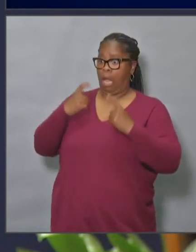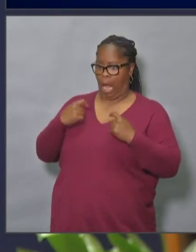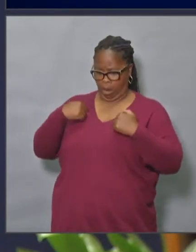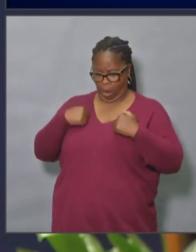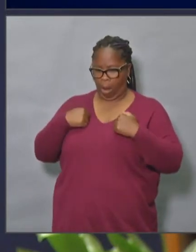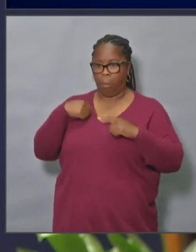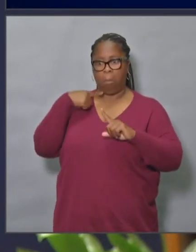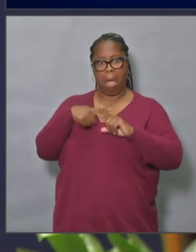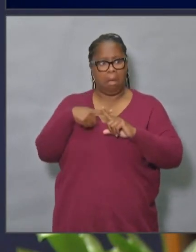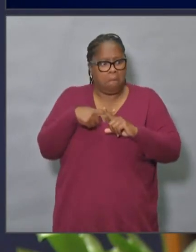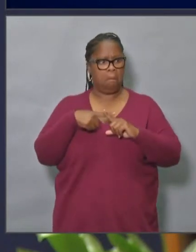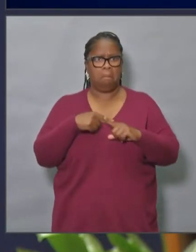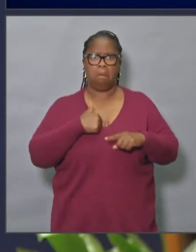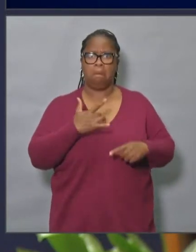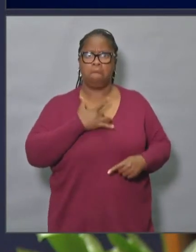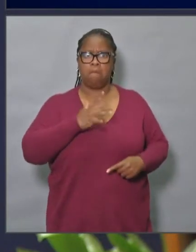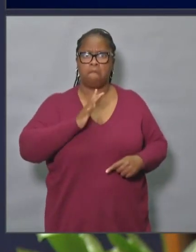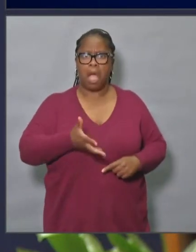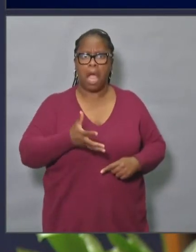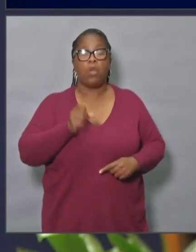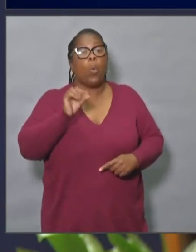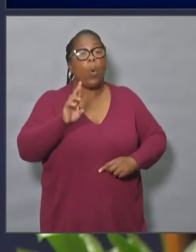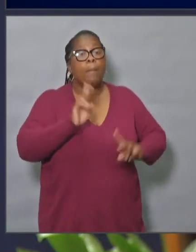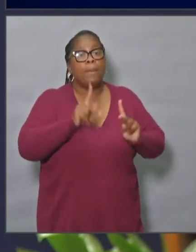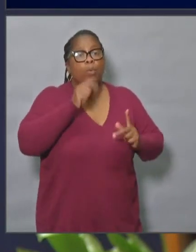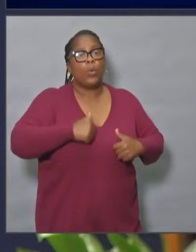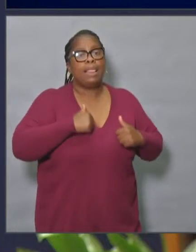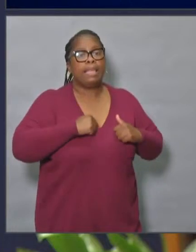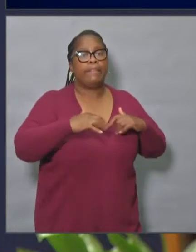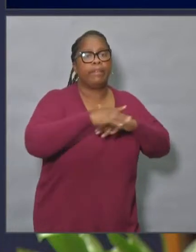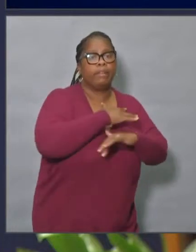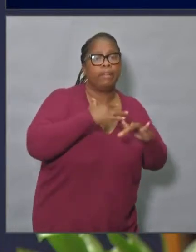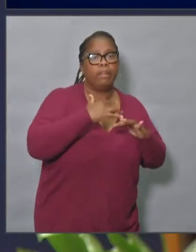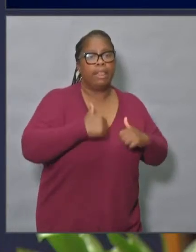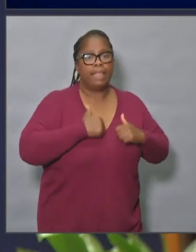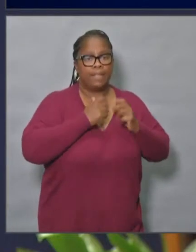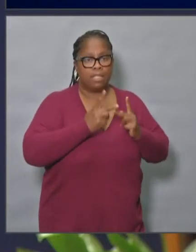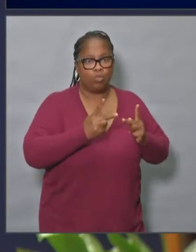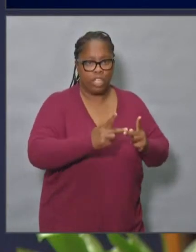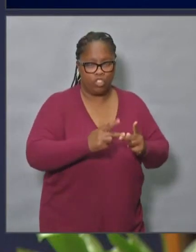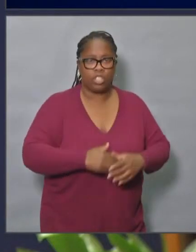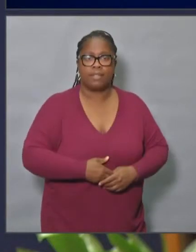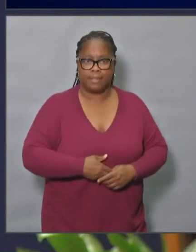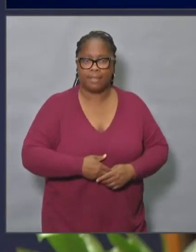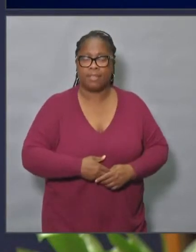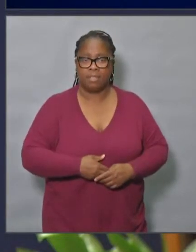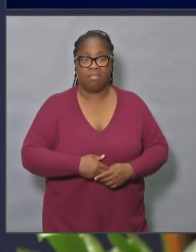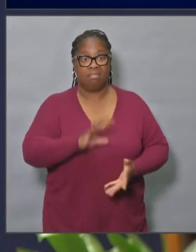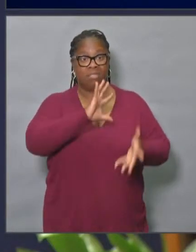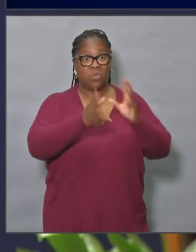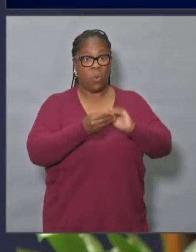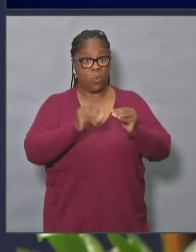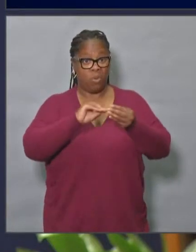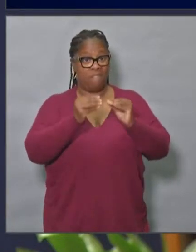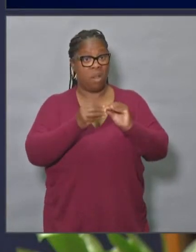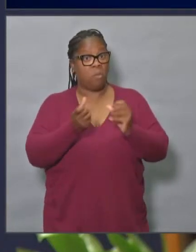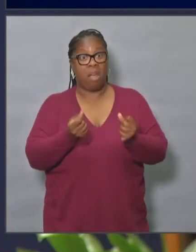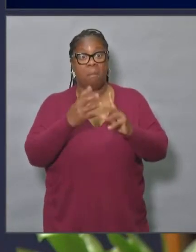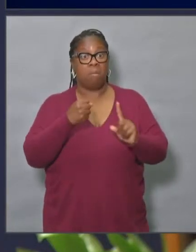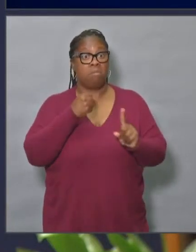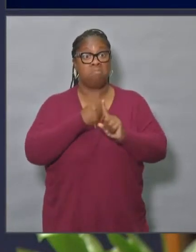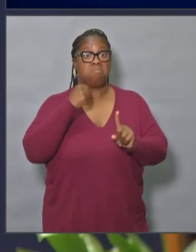management efforts in high-risk congregate care settings. And again, the total number of cases is expected to go up